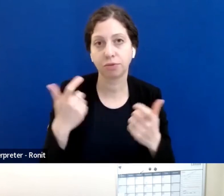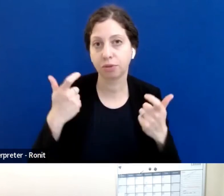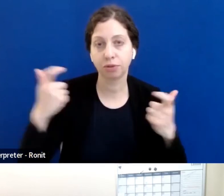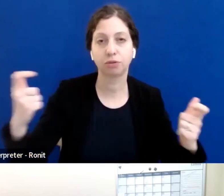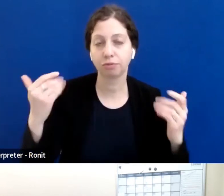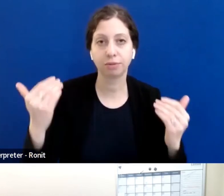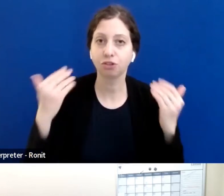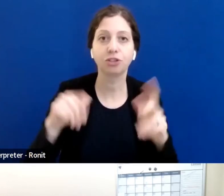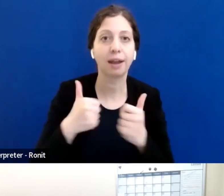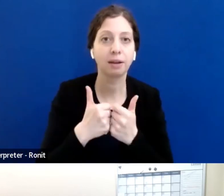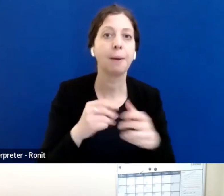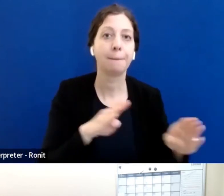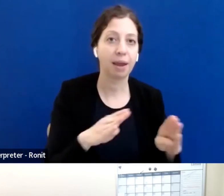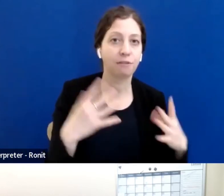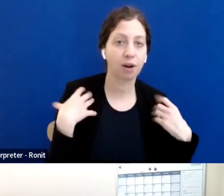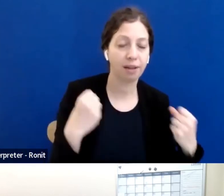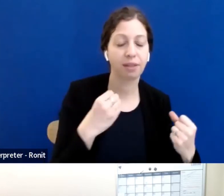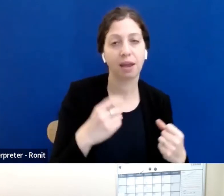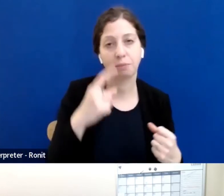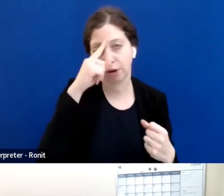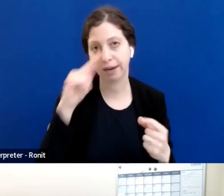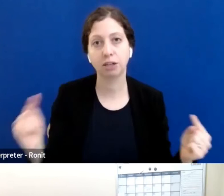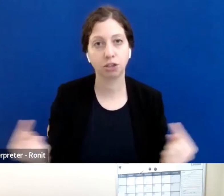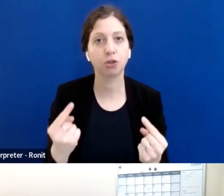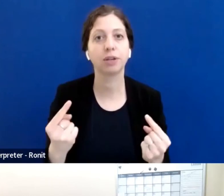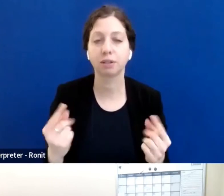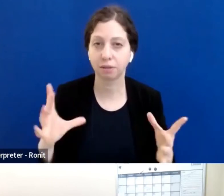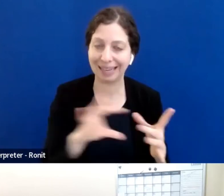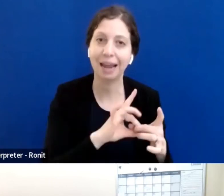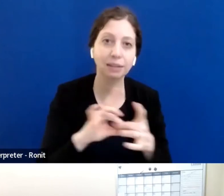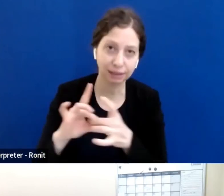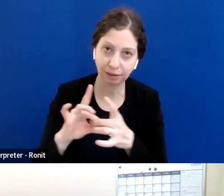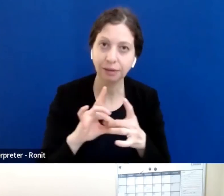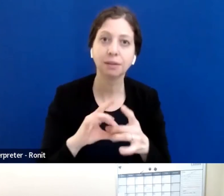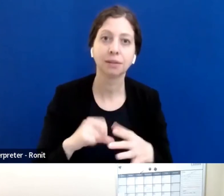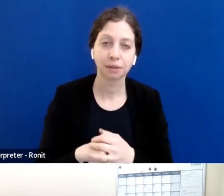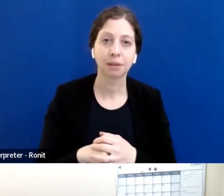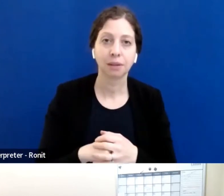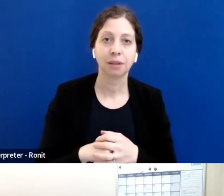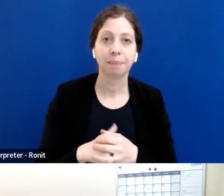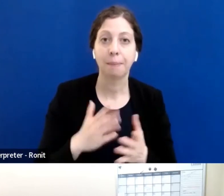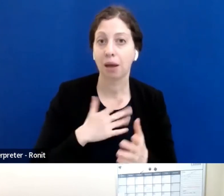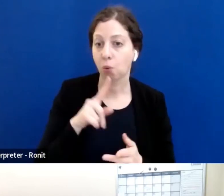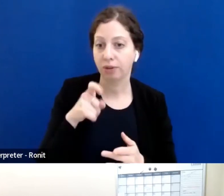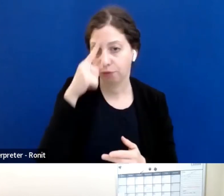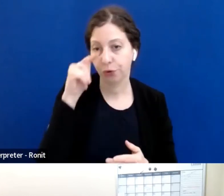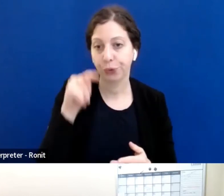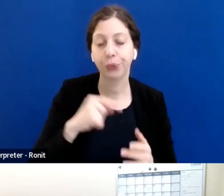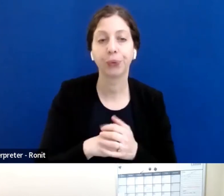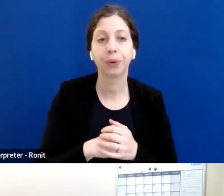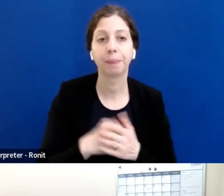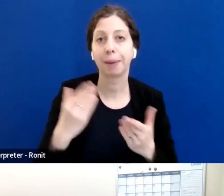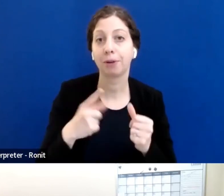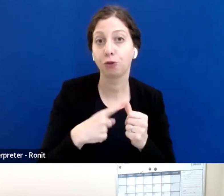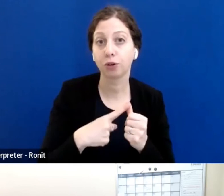know, behavioral health and brain injury are so connected. And so, you know, I think my question for you is maybe